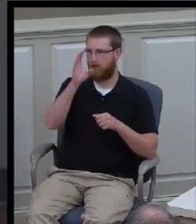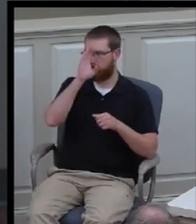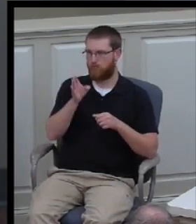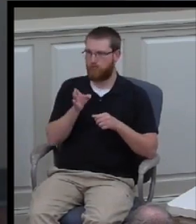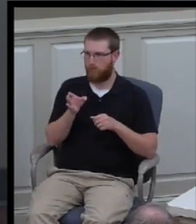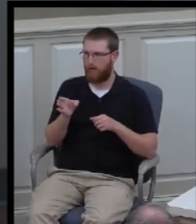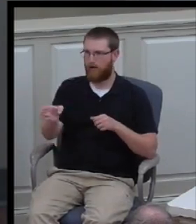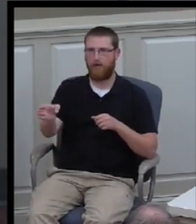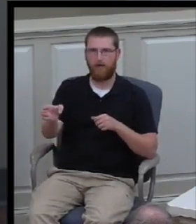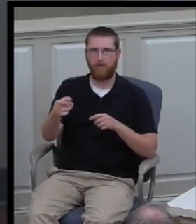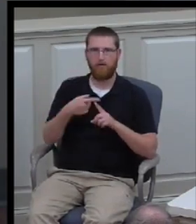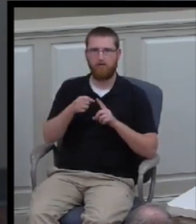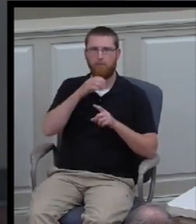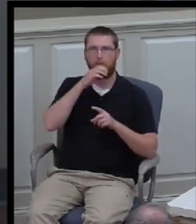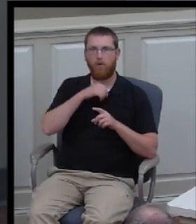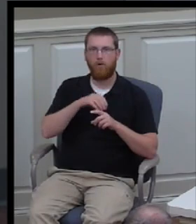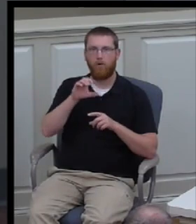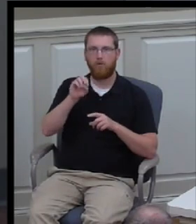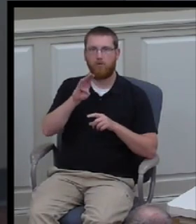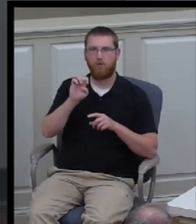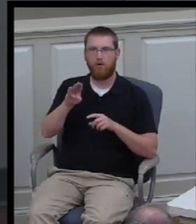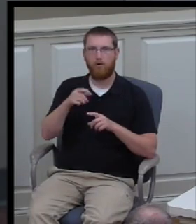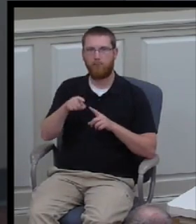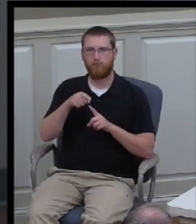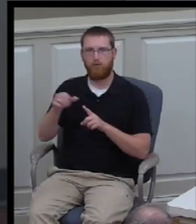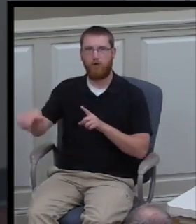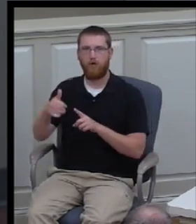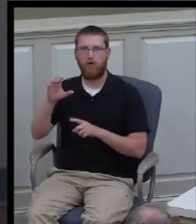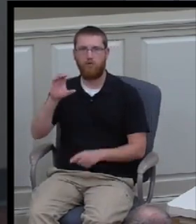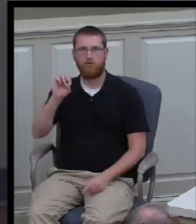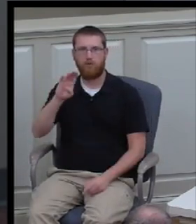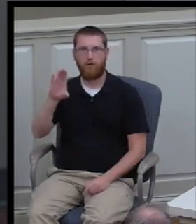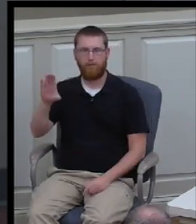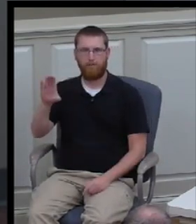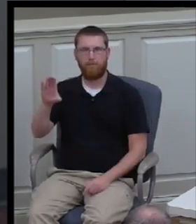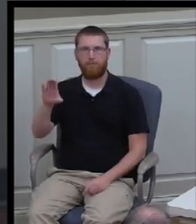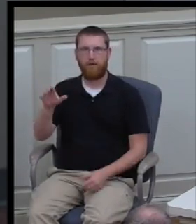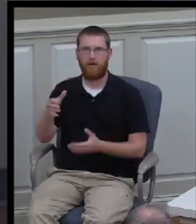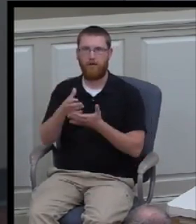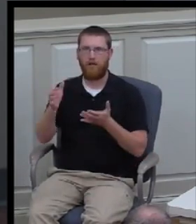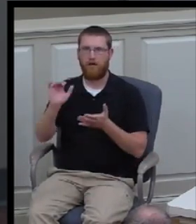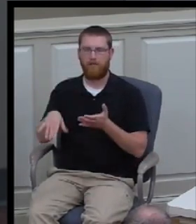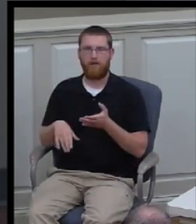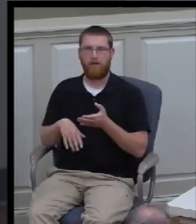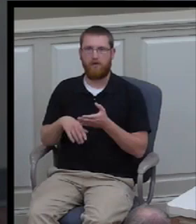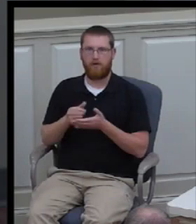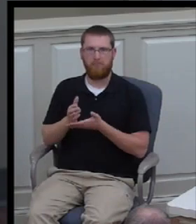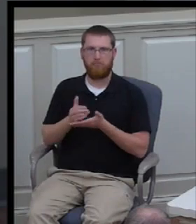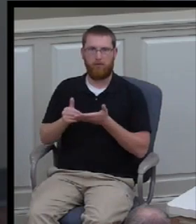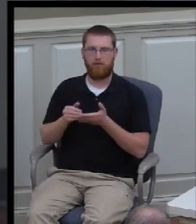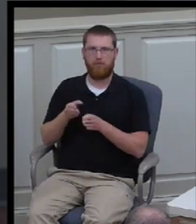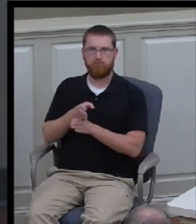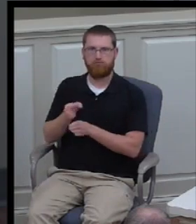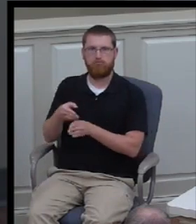from the edge of an existing curb to the edge of another existing curb. And a lot of that was partly